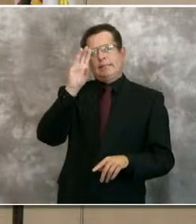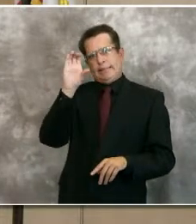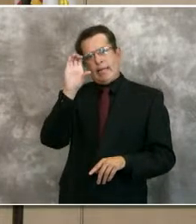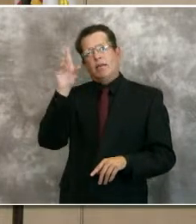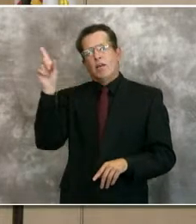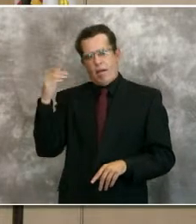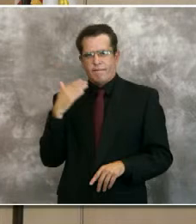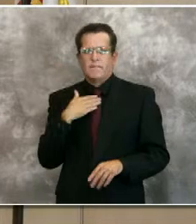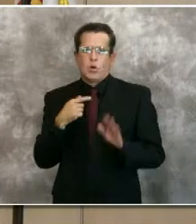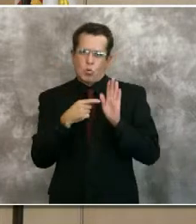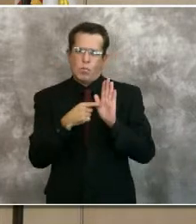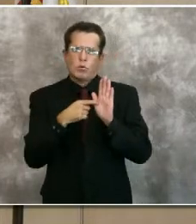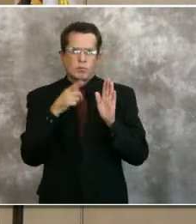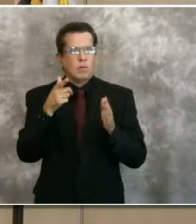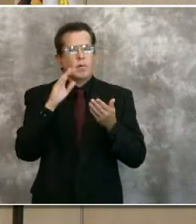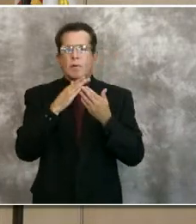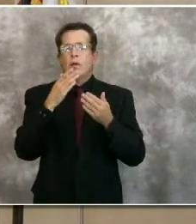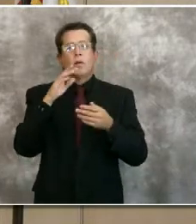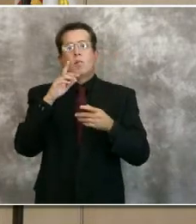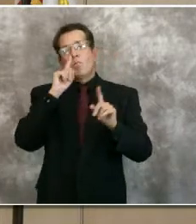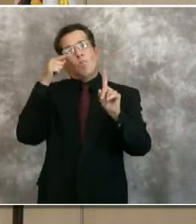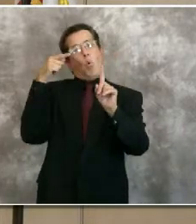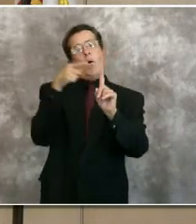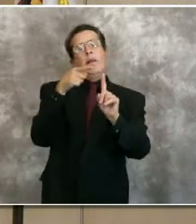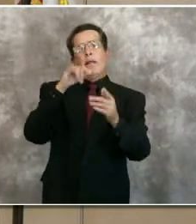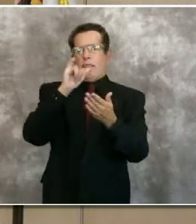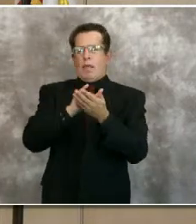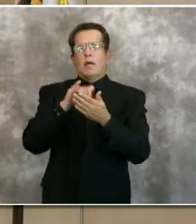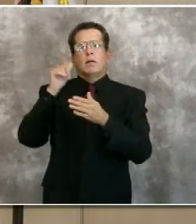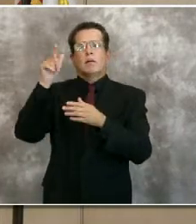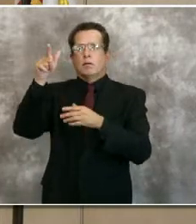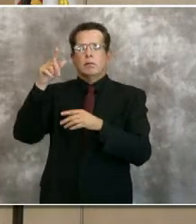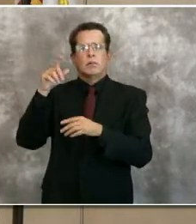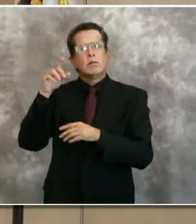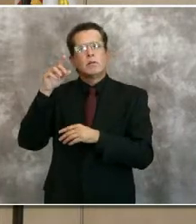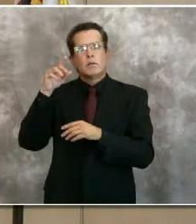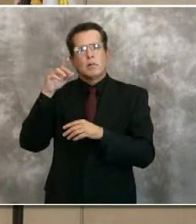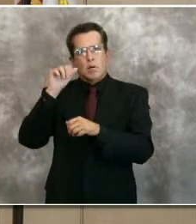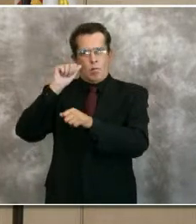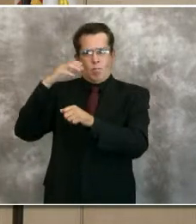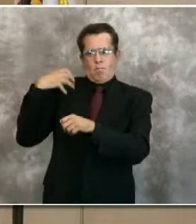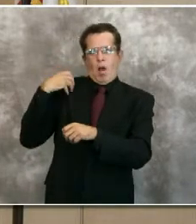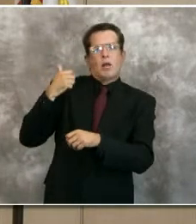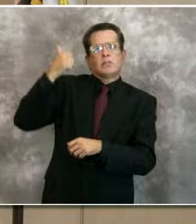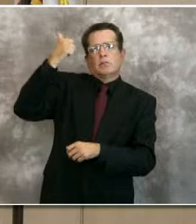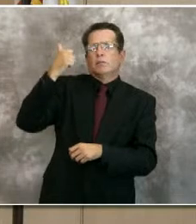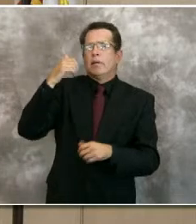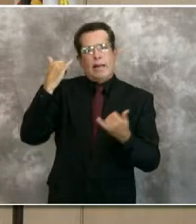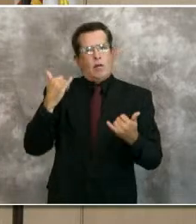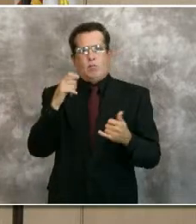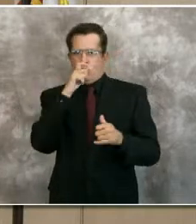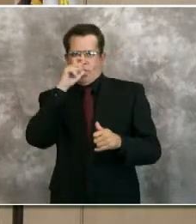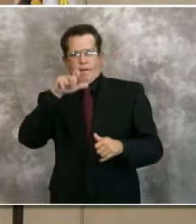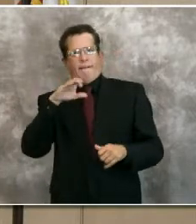do not or no longer need to have a negative test or two negative tests